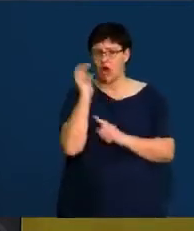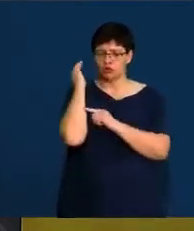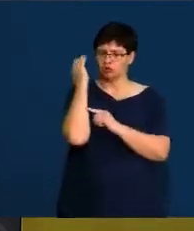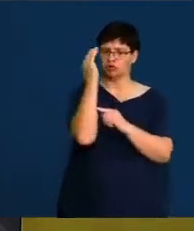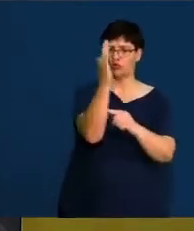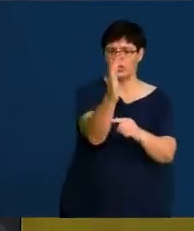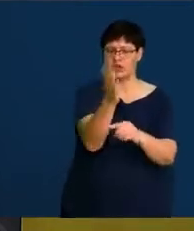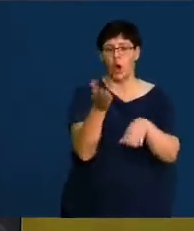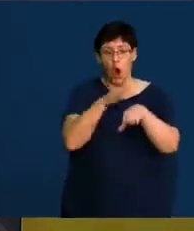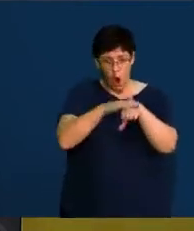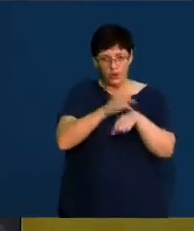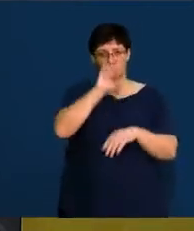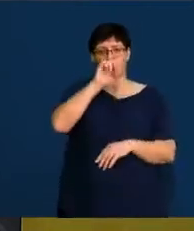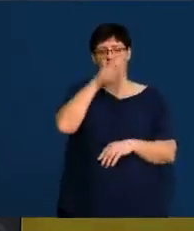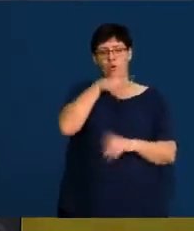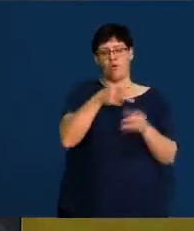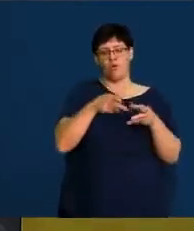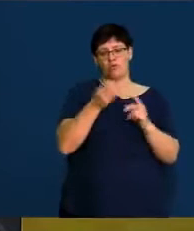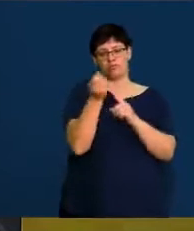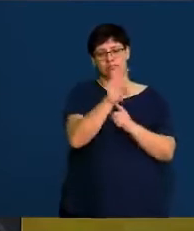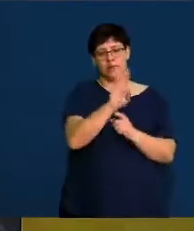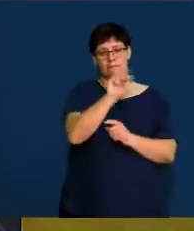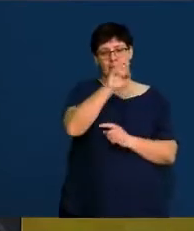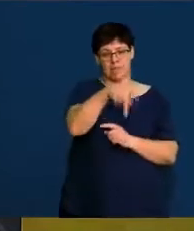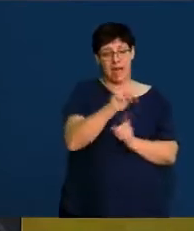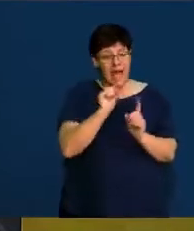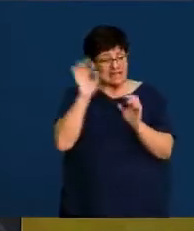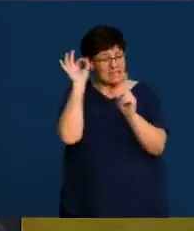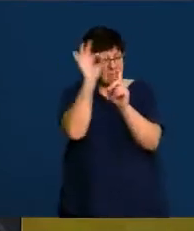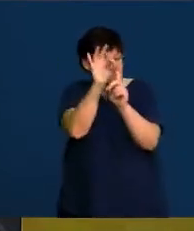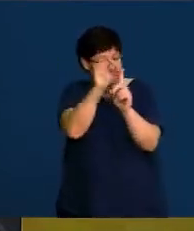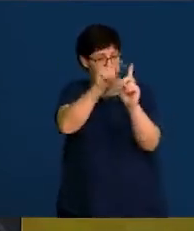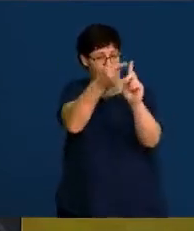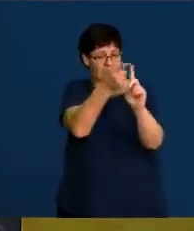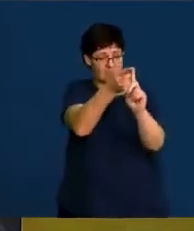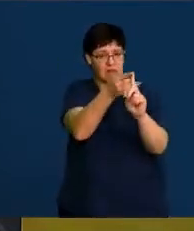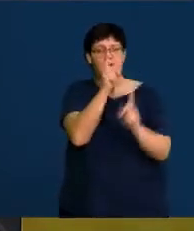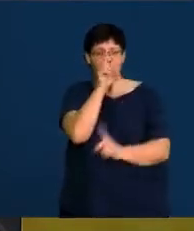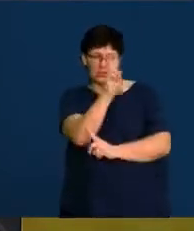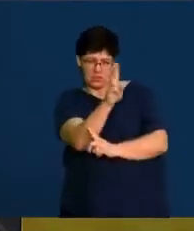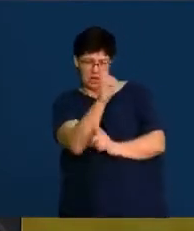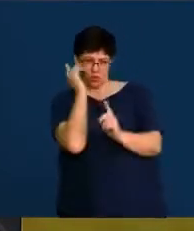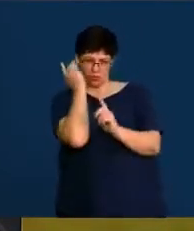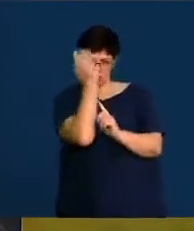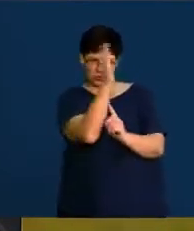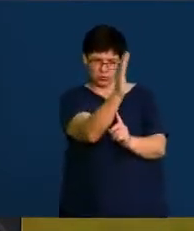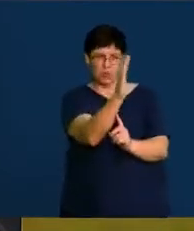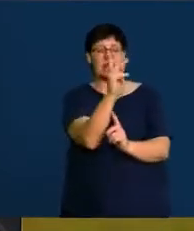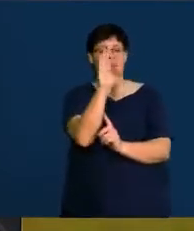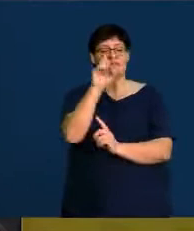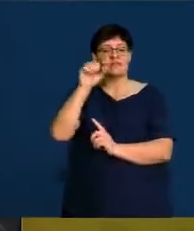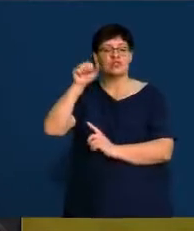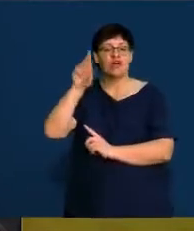on a topographical map in a specific point on that map. And if you studied the row of trees as a feature